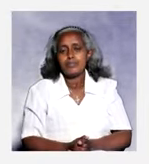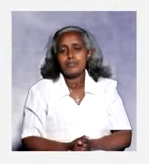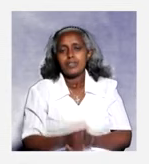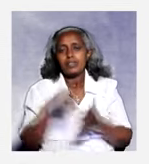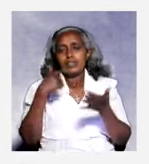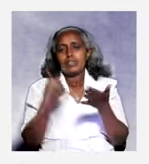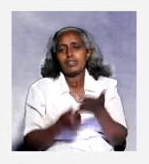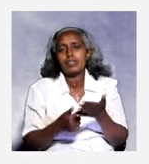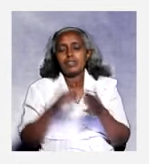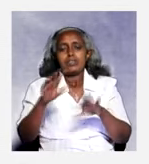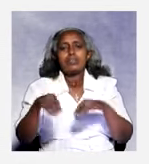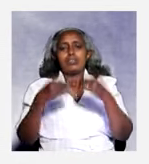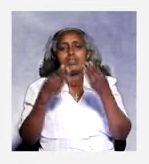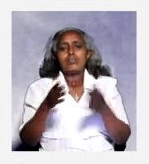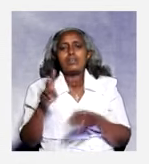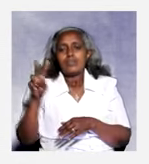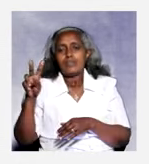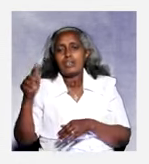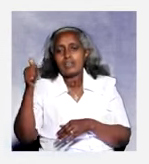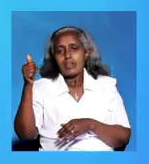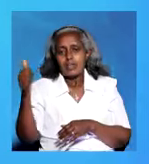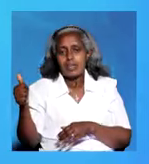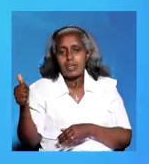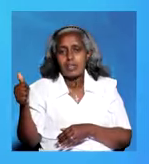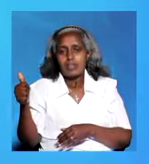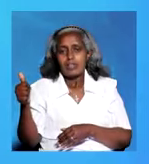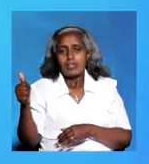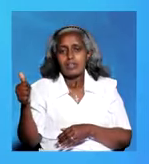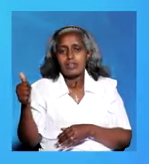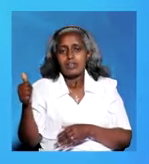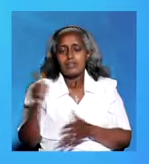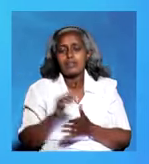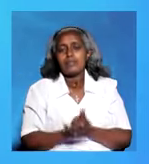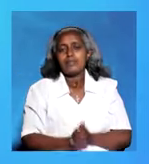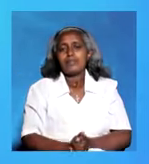Here, given vector A